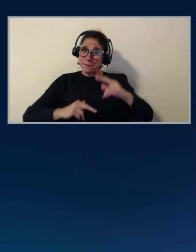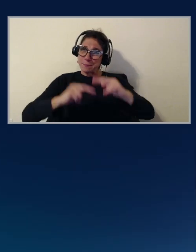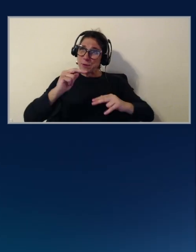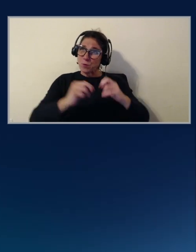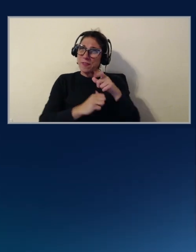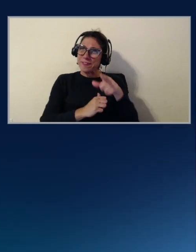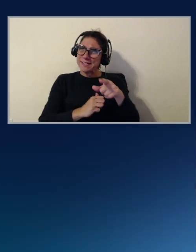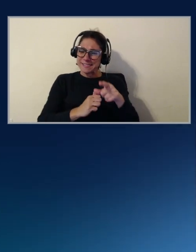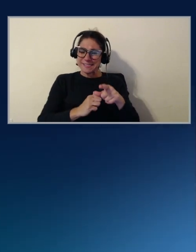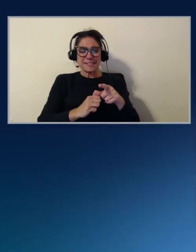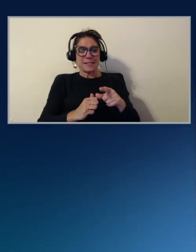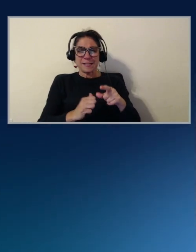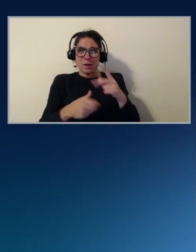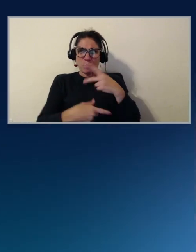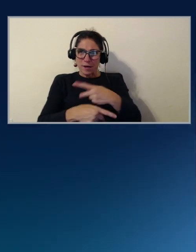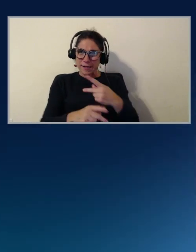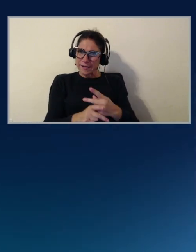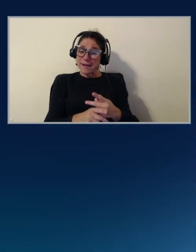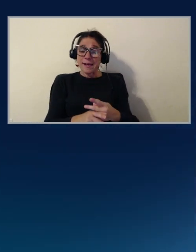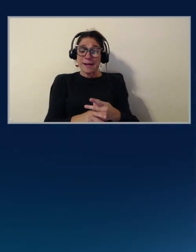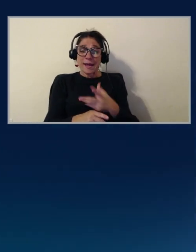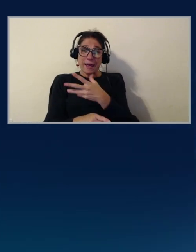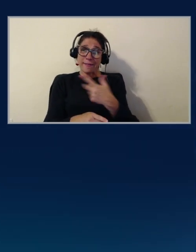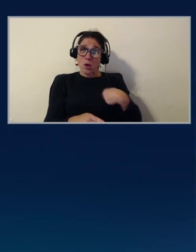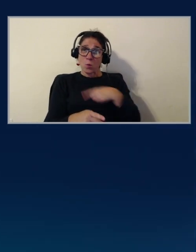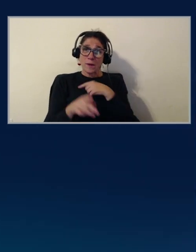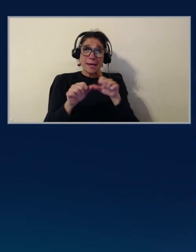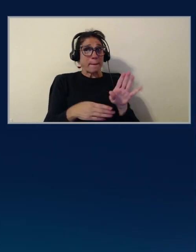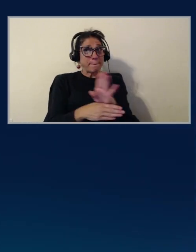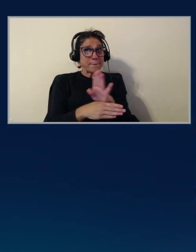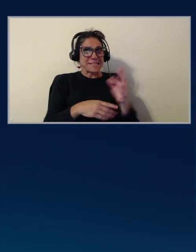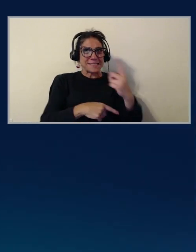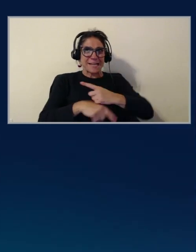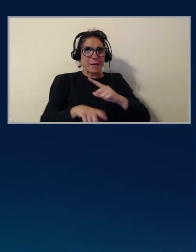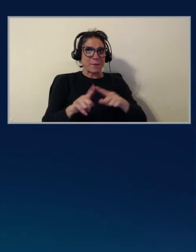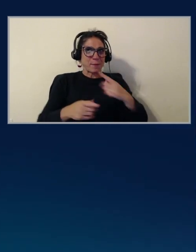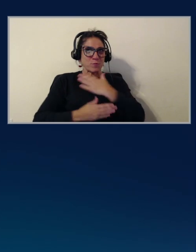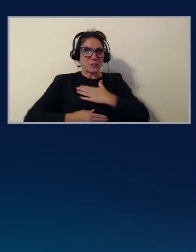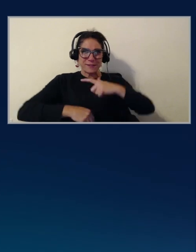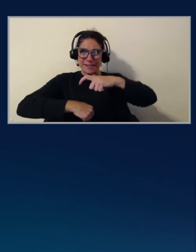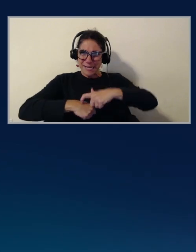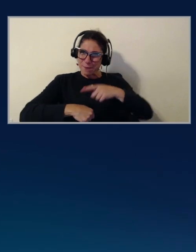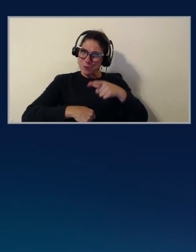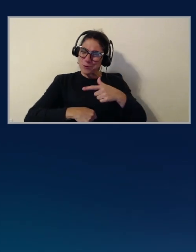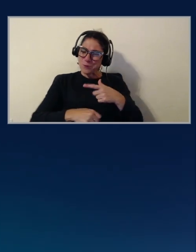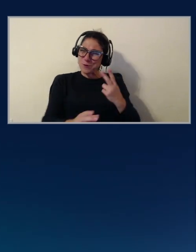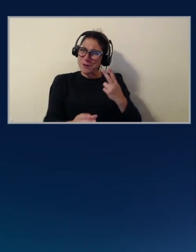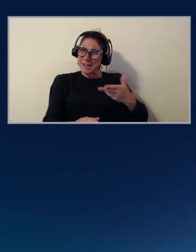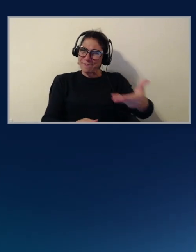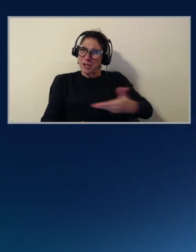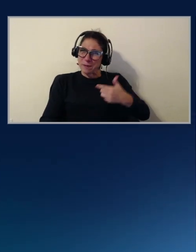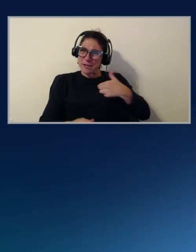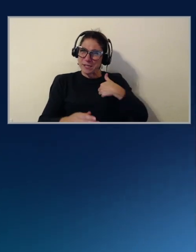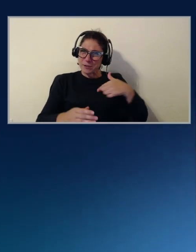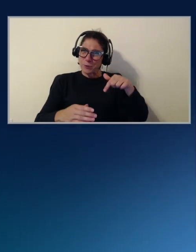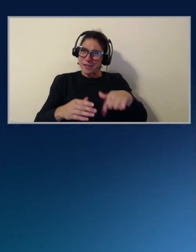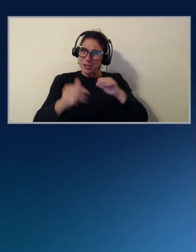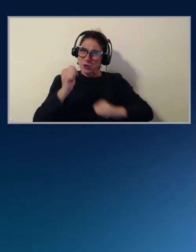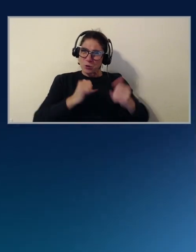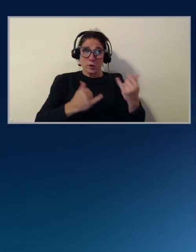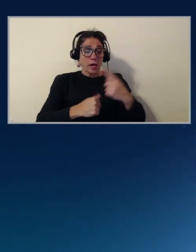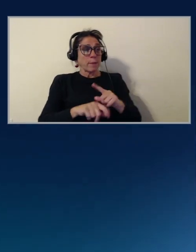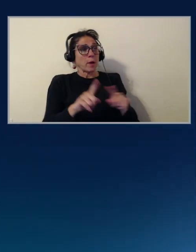and the feedback that we get. And it's been a busy day, but appreciate the time and appreciate you having me on the show today. Of course, but before we lose